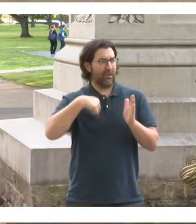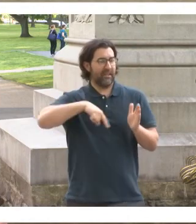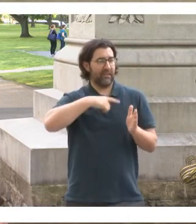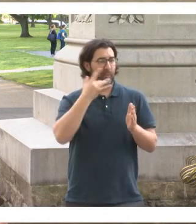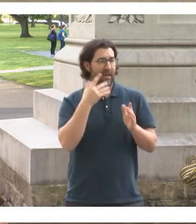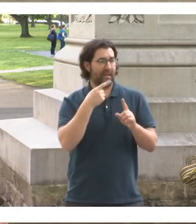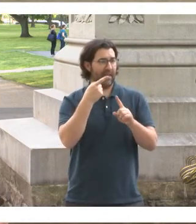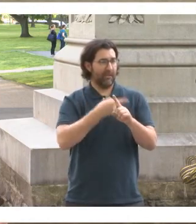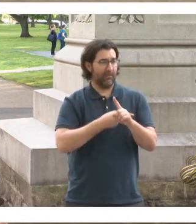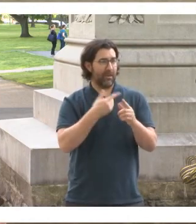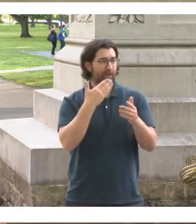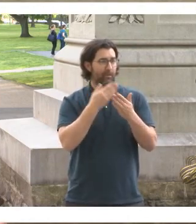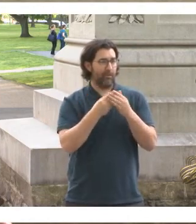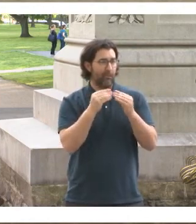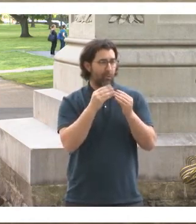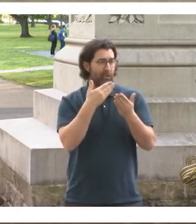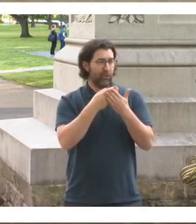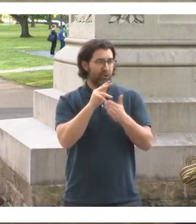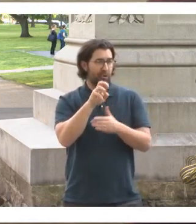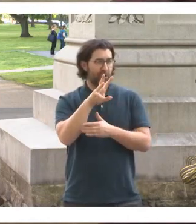month we hope to have some more good news.